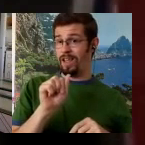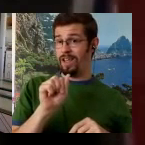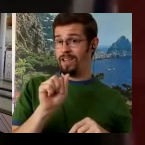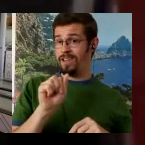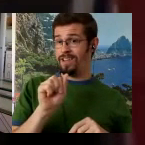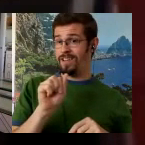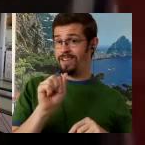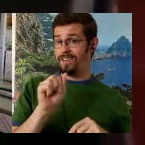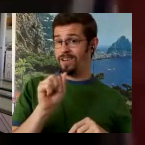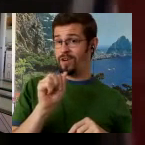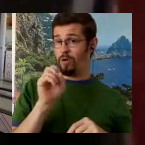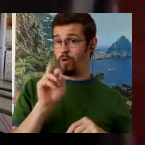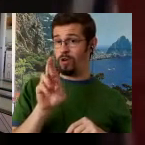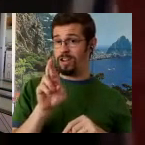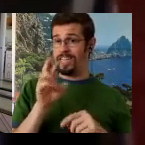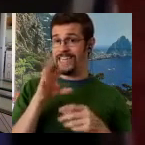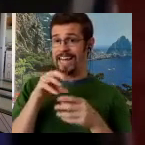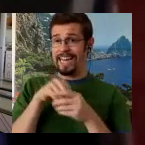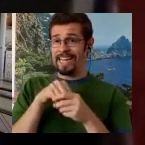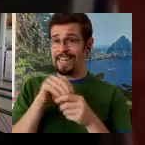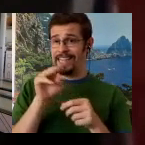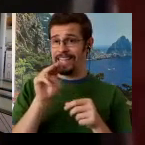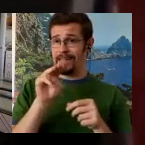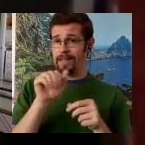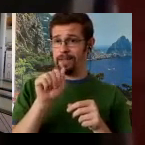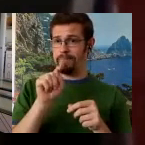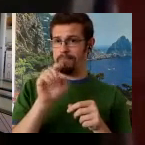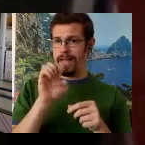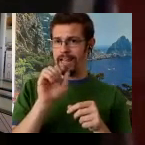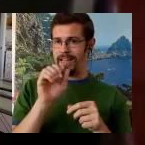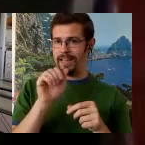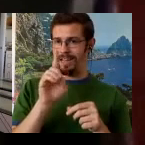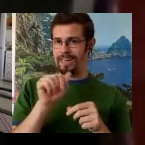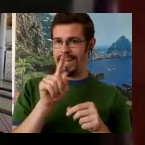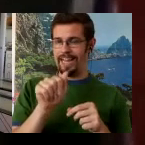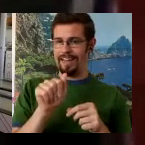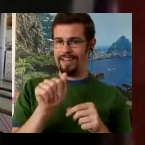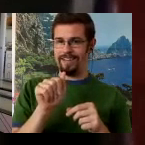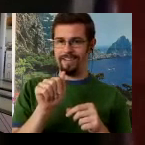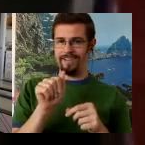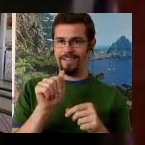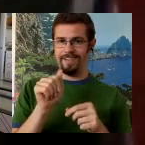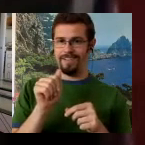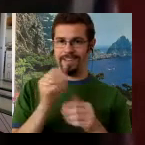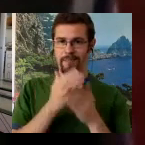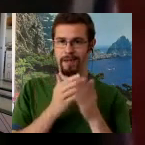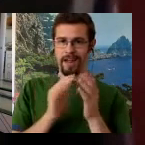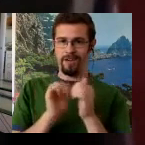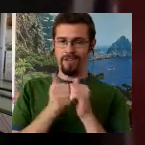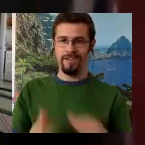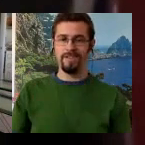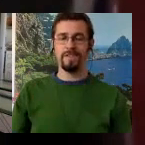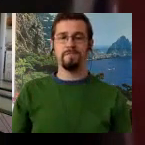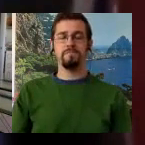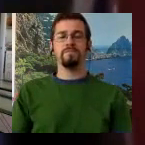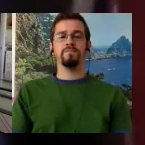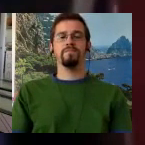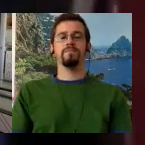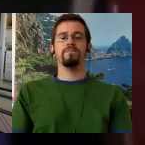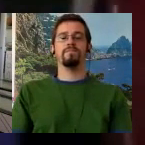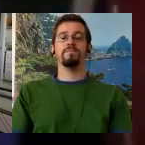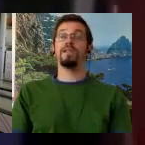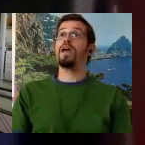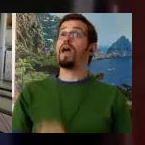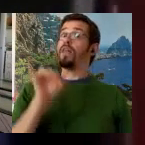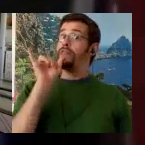ISWA? Or is that in the metadata somehow? That